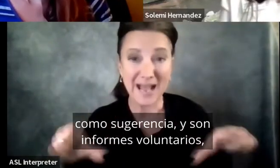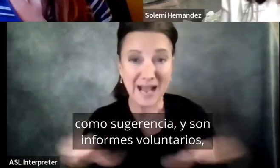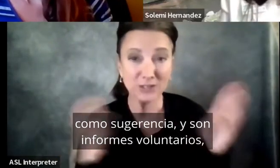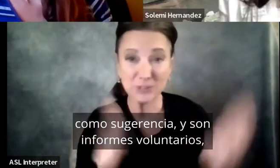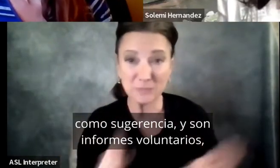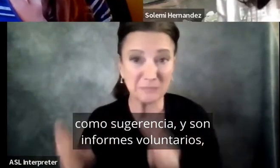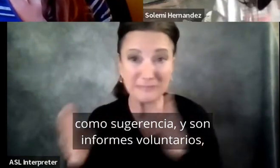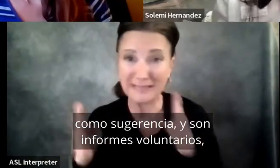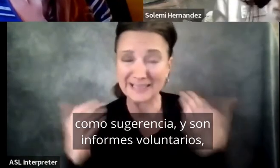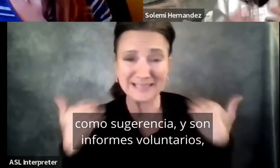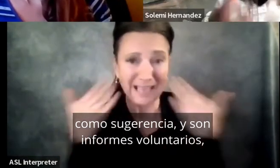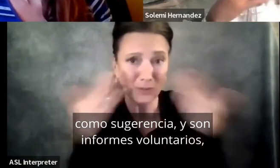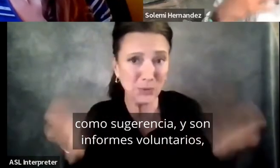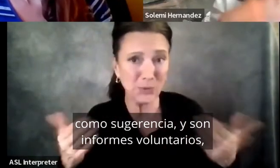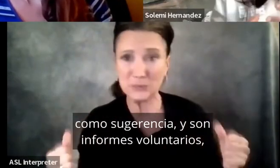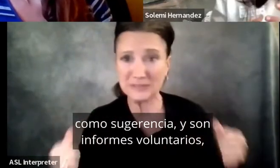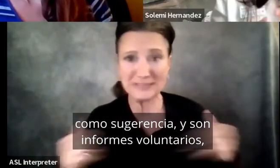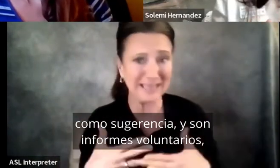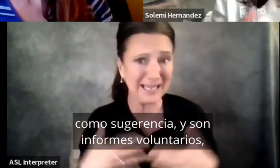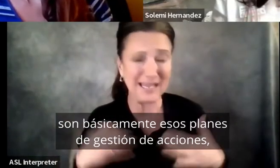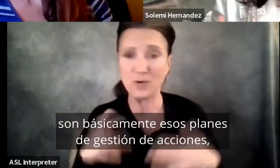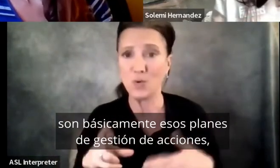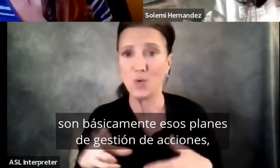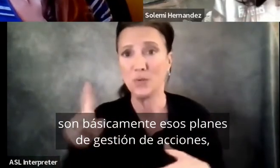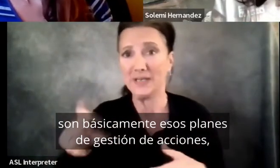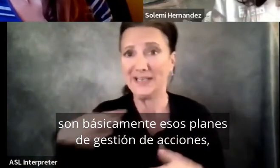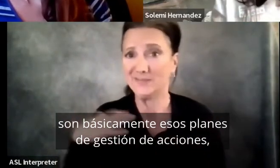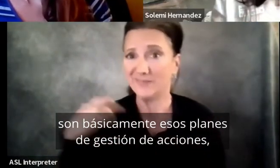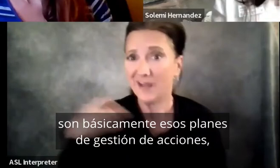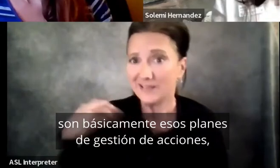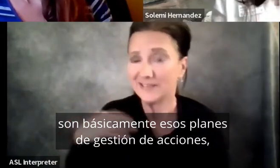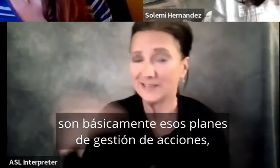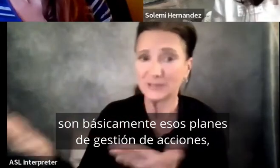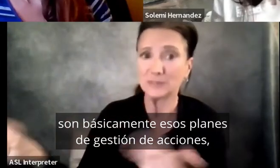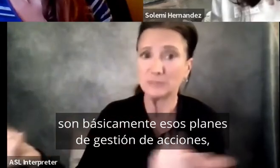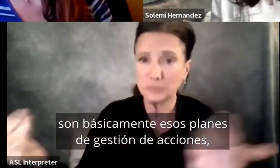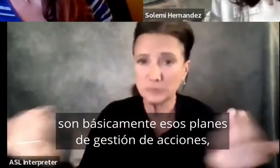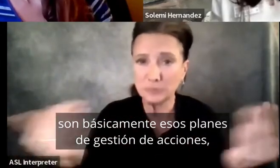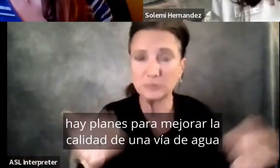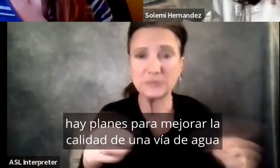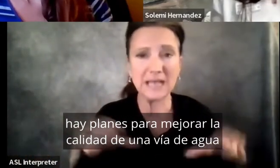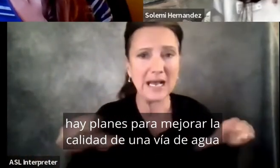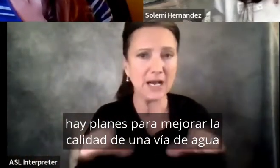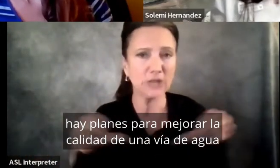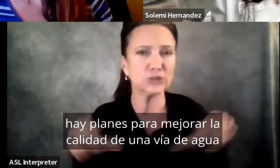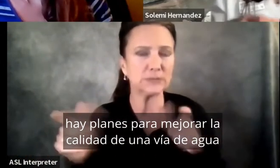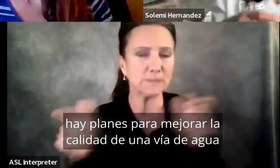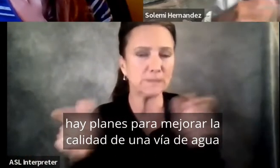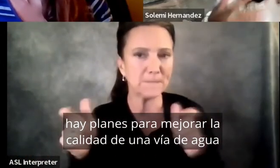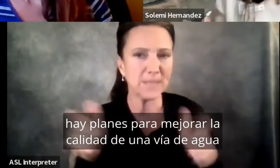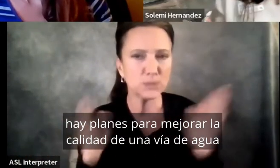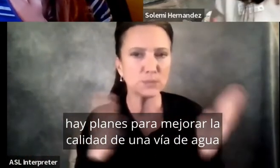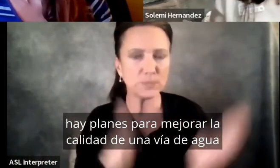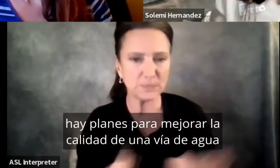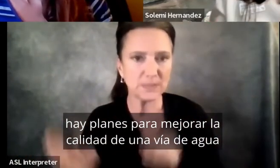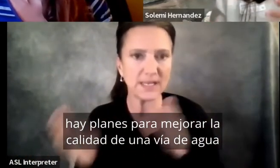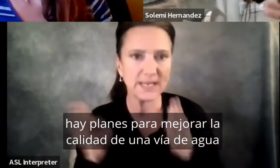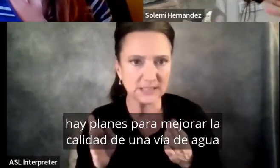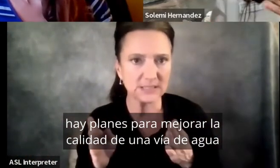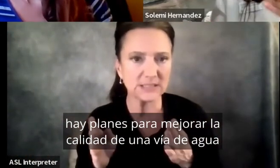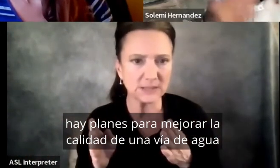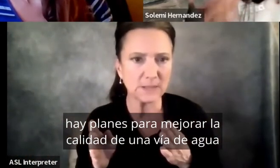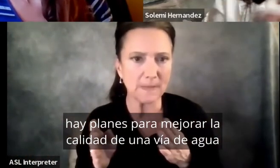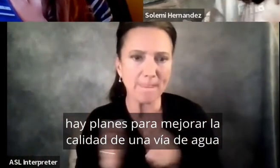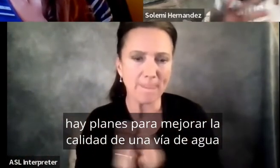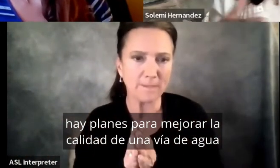a suggestion, and they're voluntary reporting. These basin action management plans are plans to kind